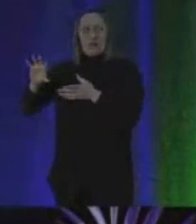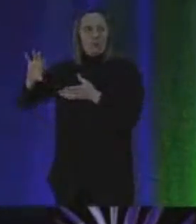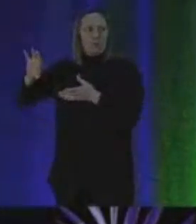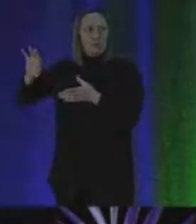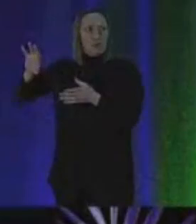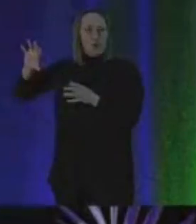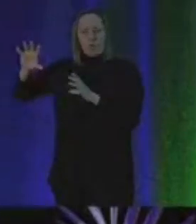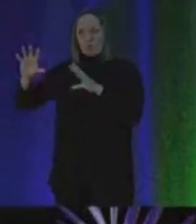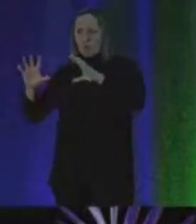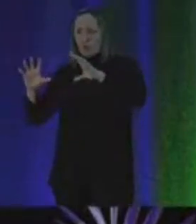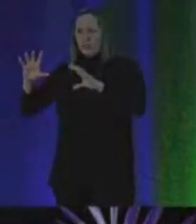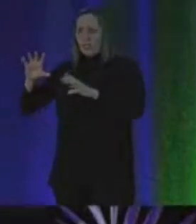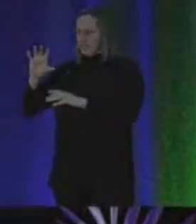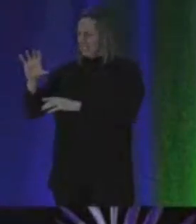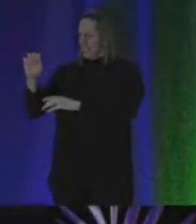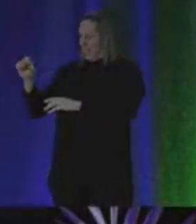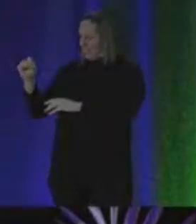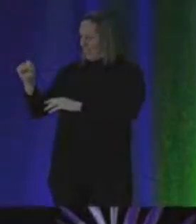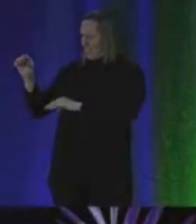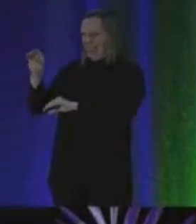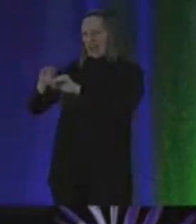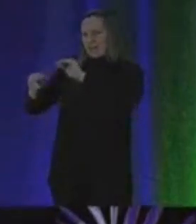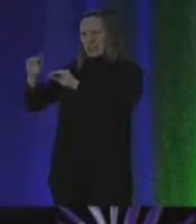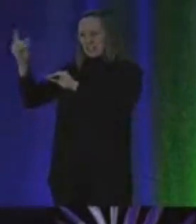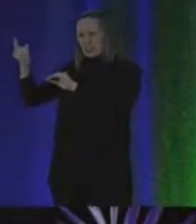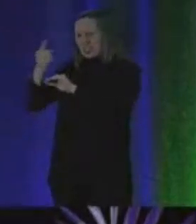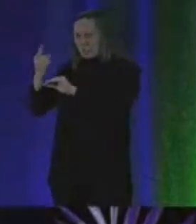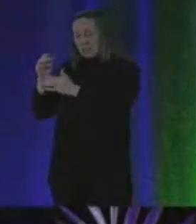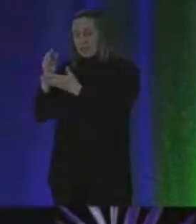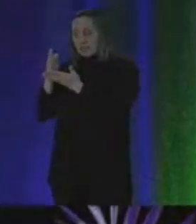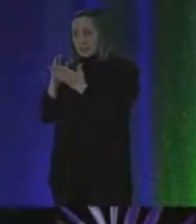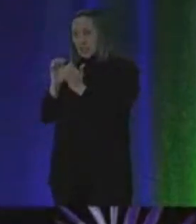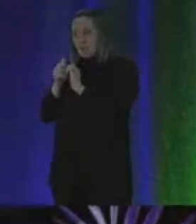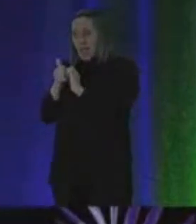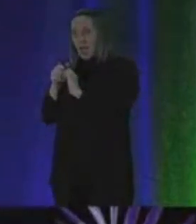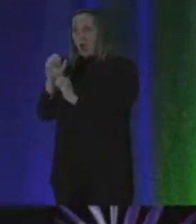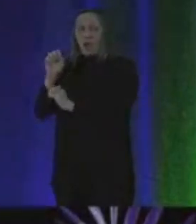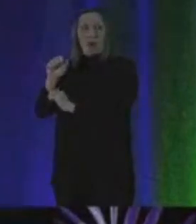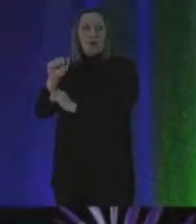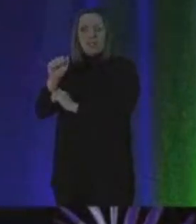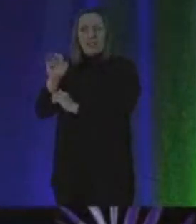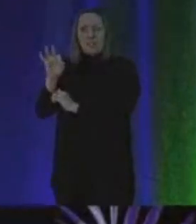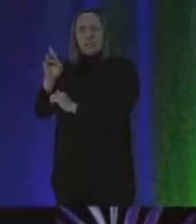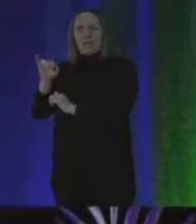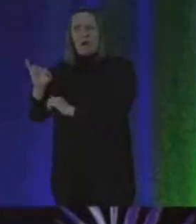with like a CSS animation or something like that. And somehow in Safari,